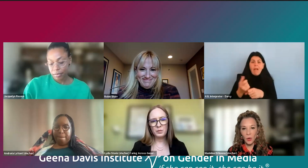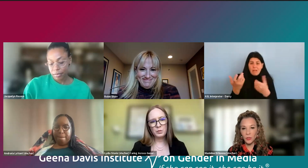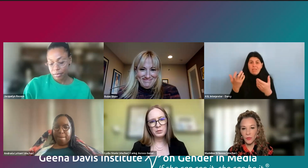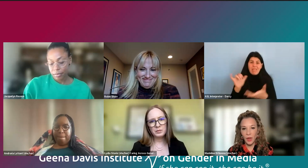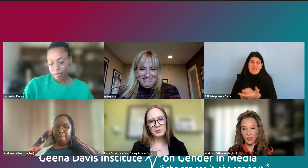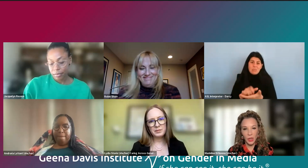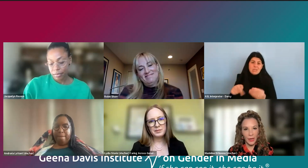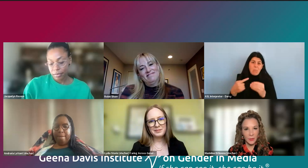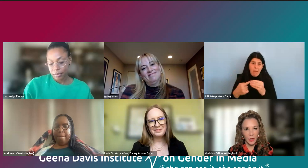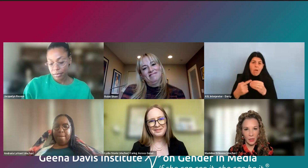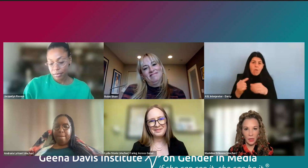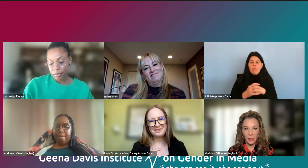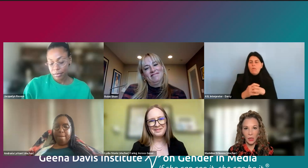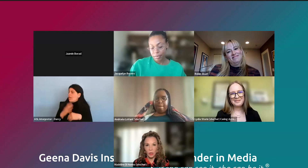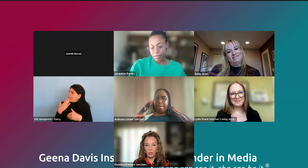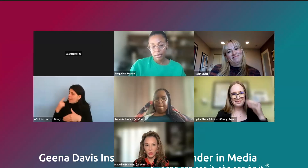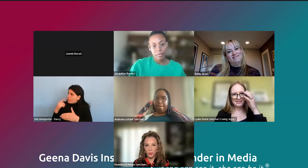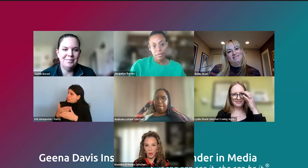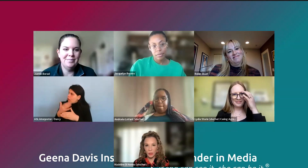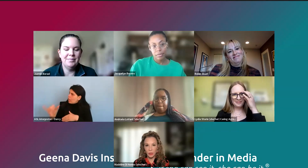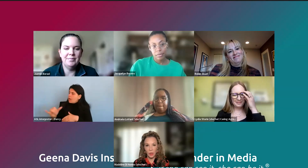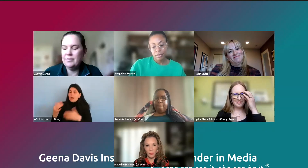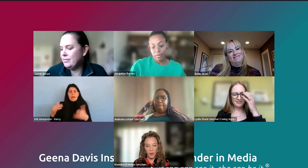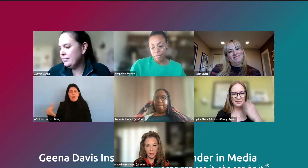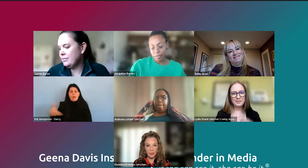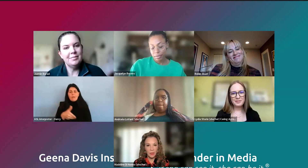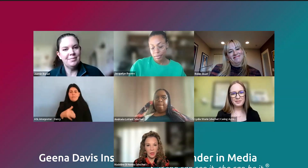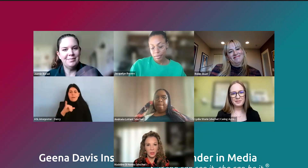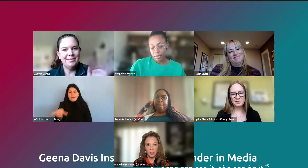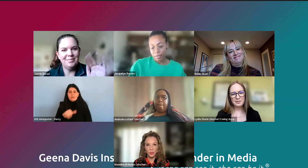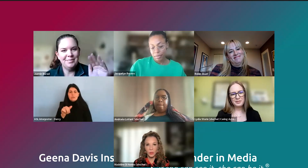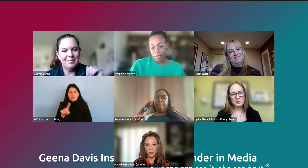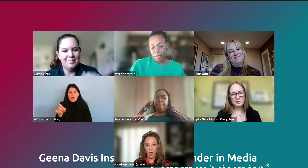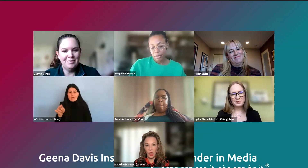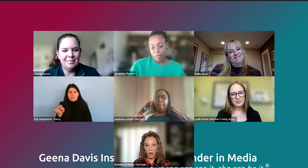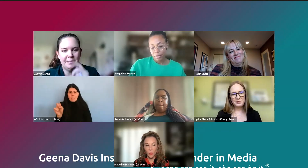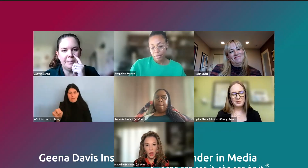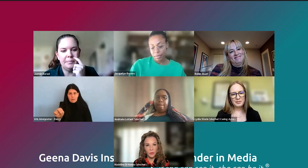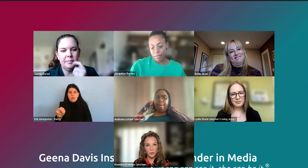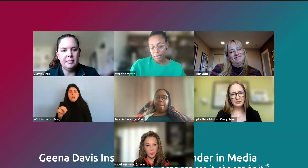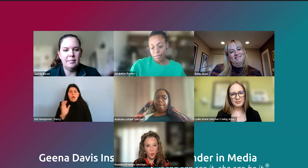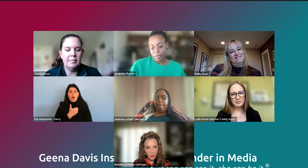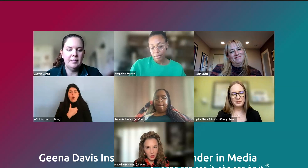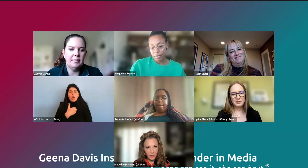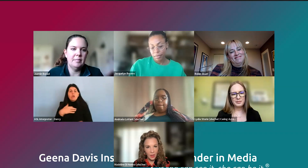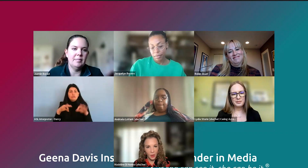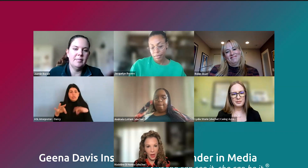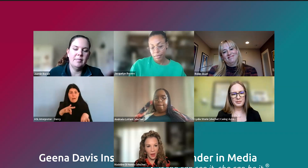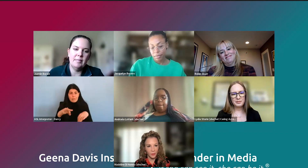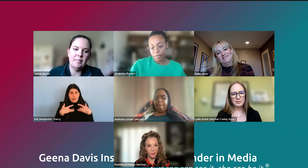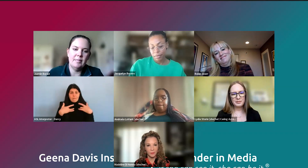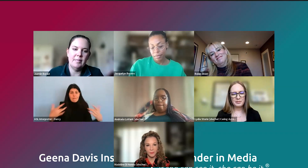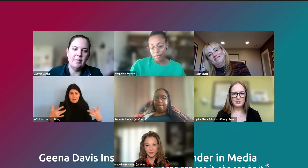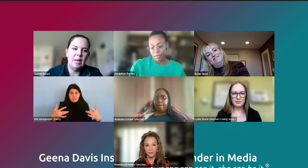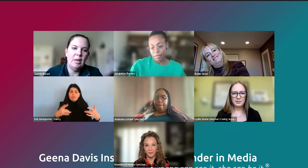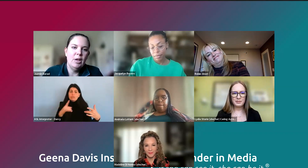I'm going to invite Jasmine, who's our director of events, to walk through some questions that we